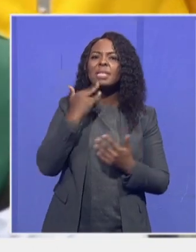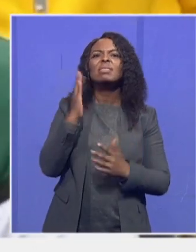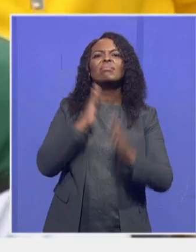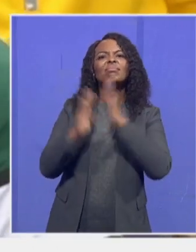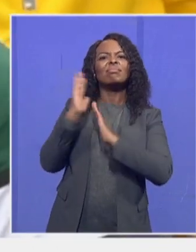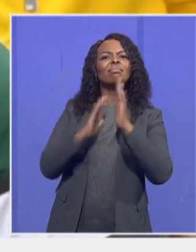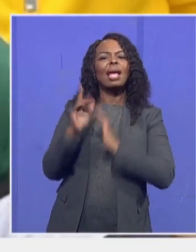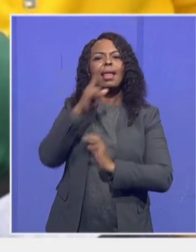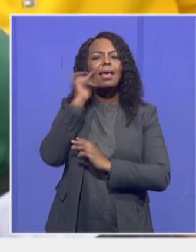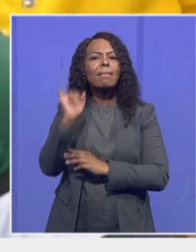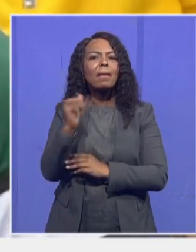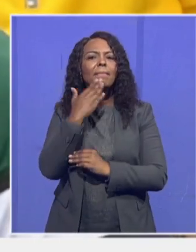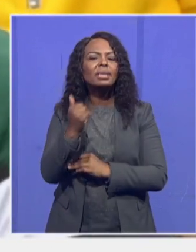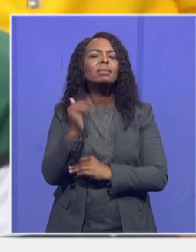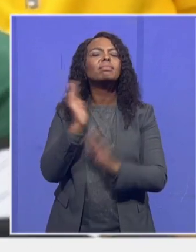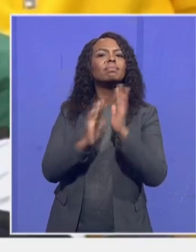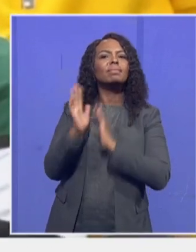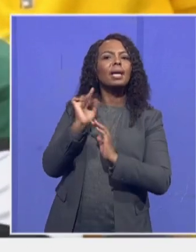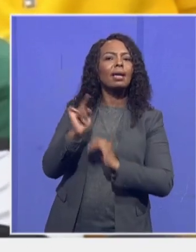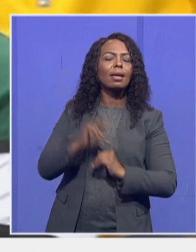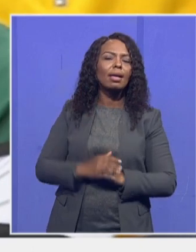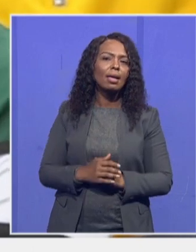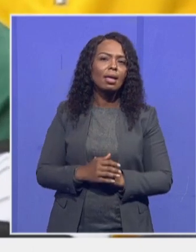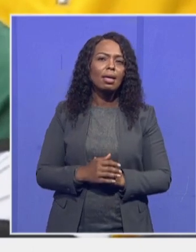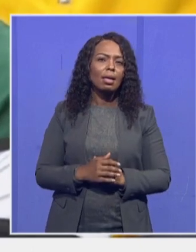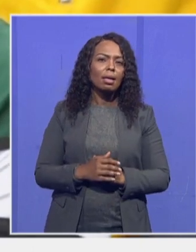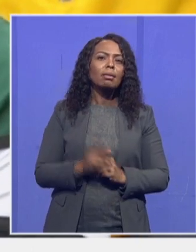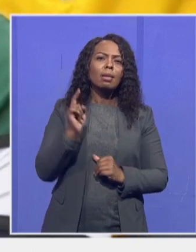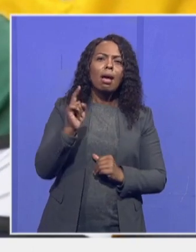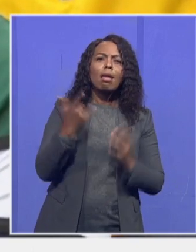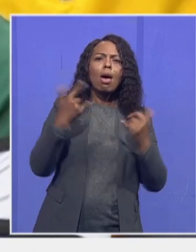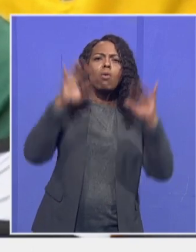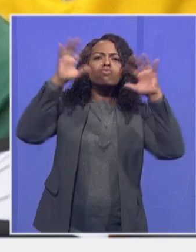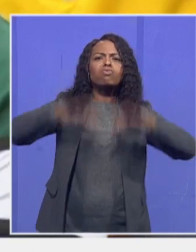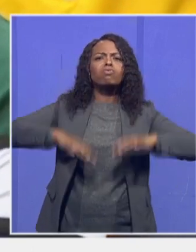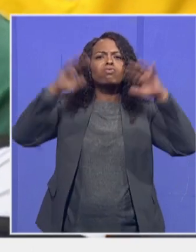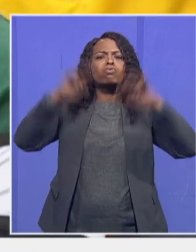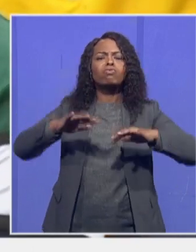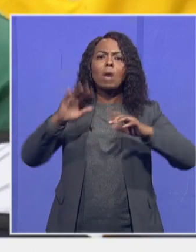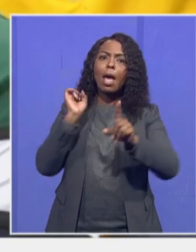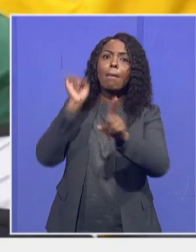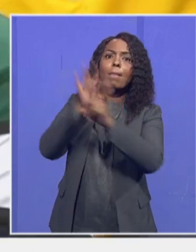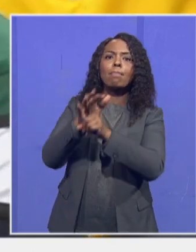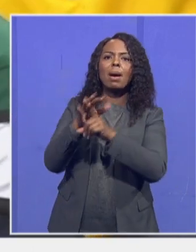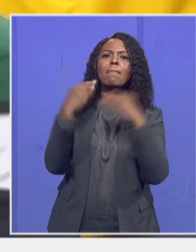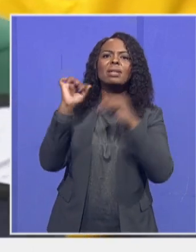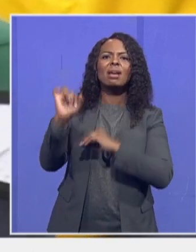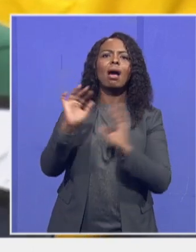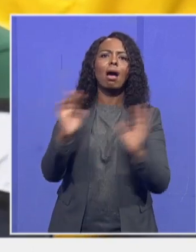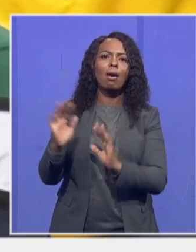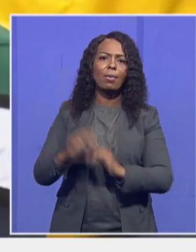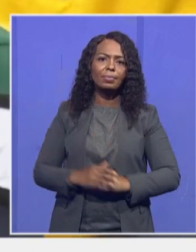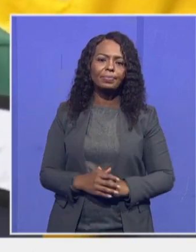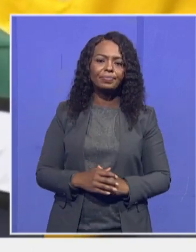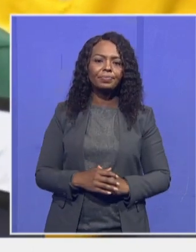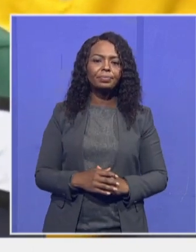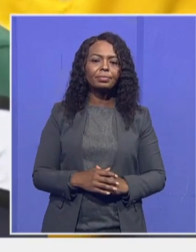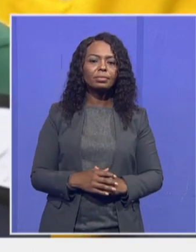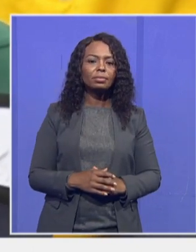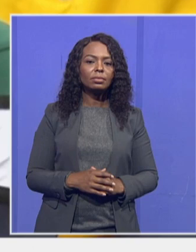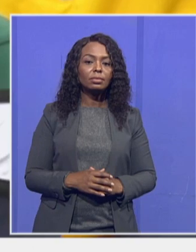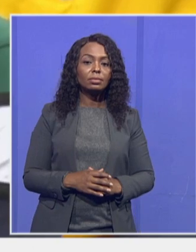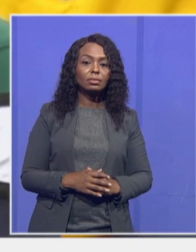us your name and your surname. Just tell us, how has this flooding impacted you on your business? My name is Balarosan